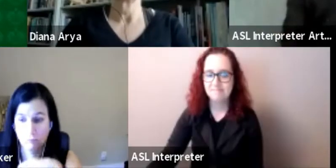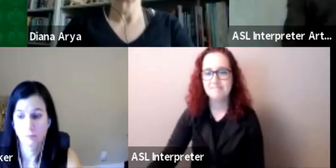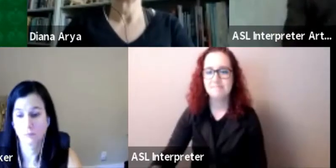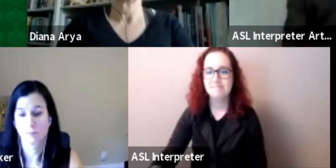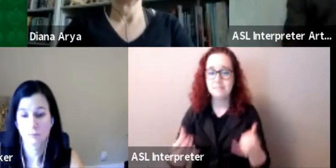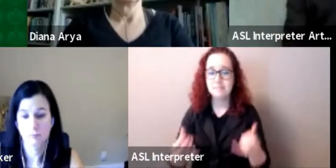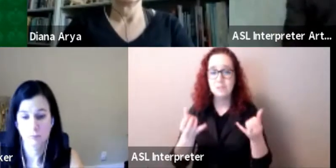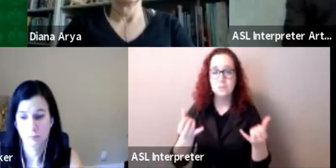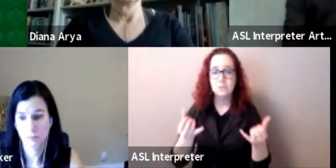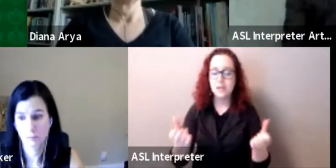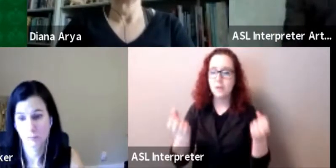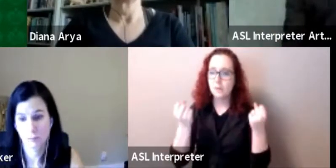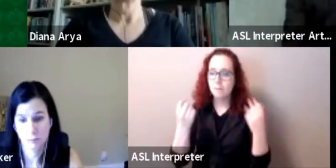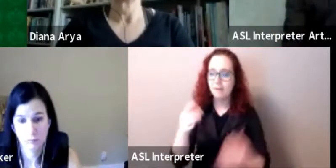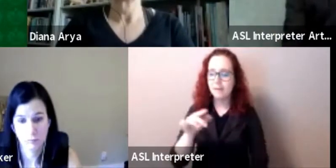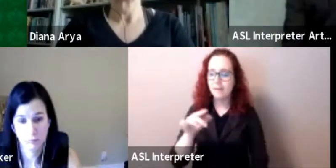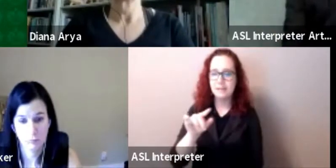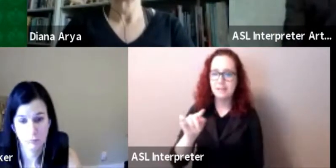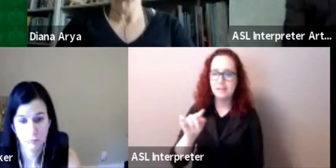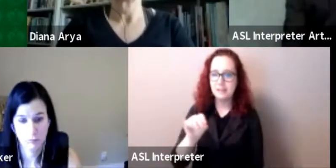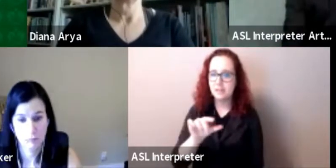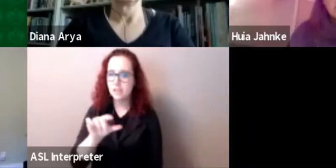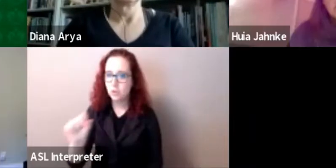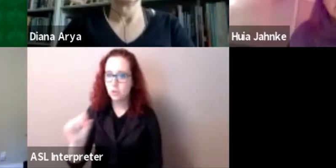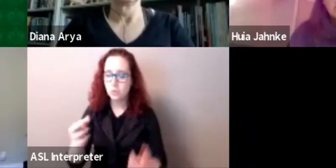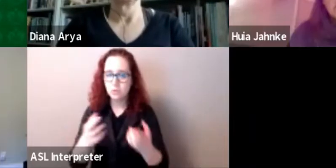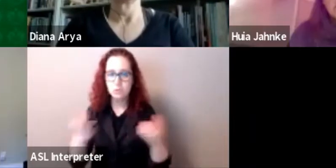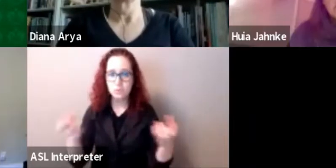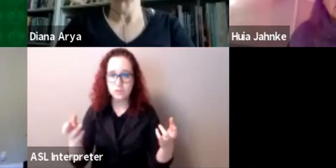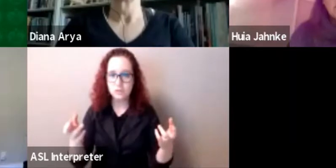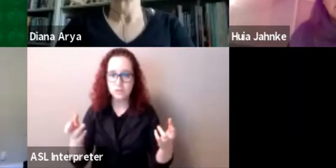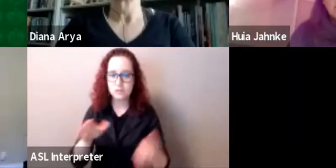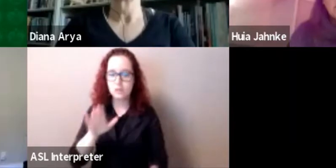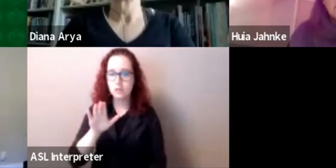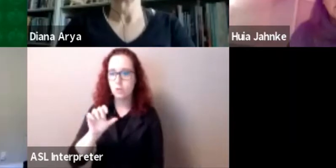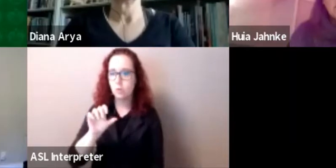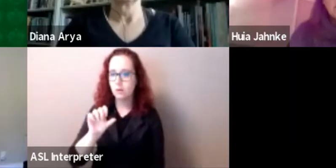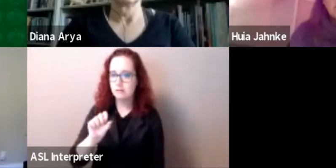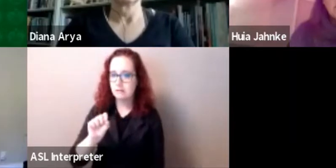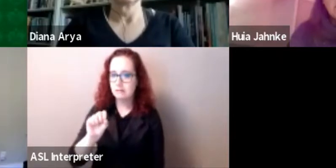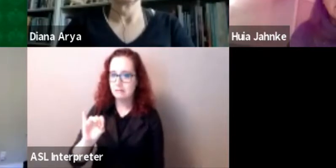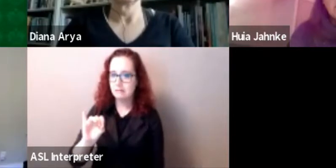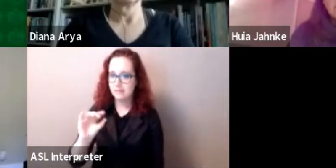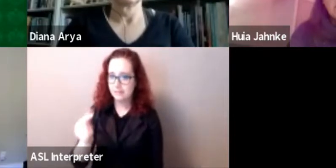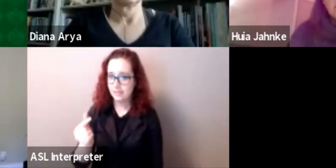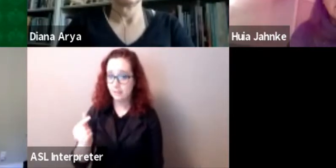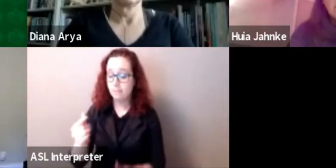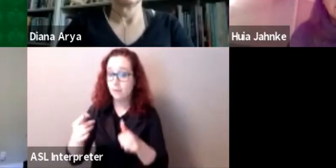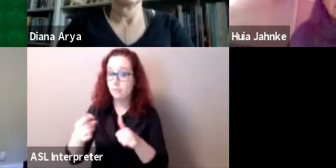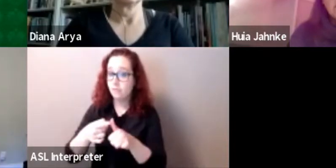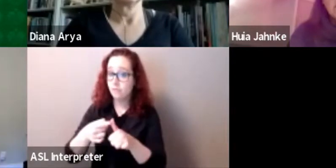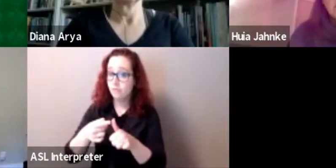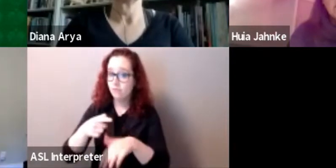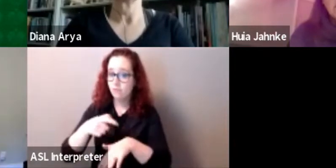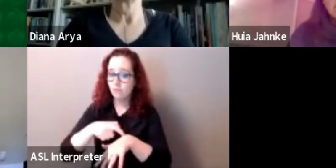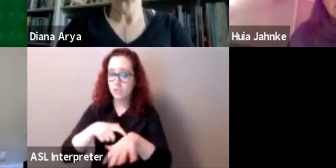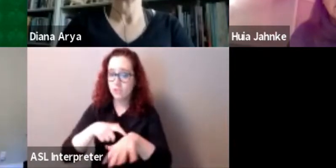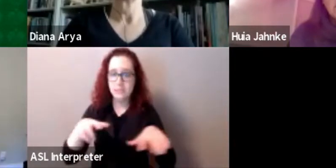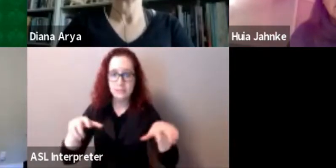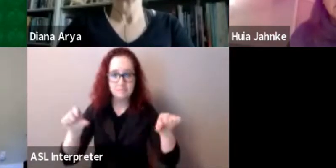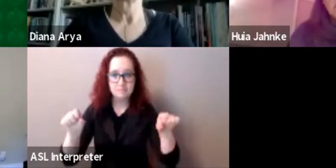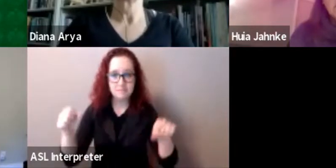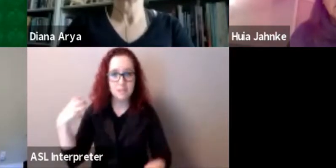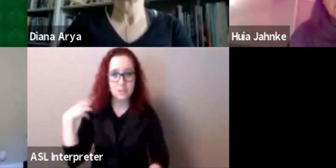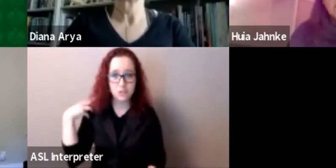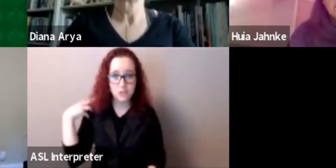for you to basically move your SIG from where you found it, if this is the first time you become a chair or a co-chair, to